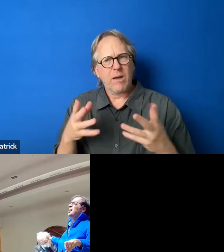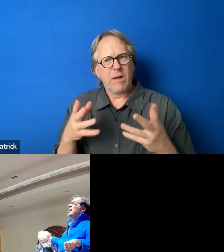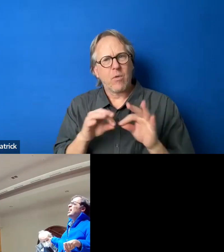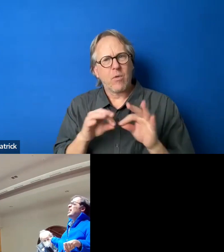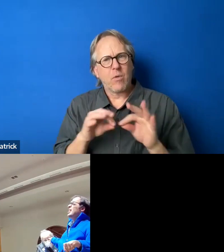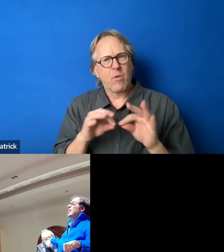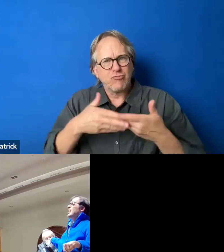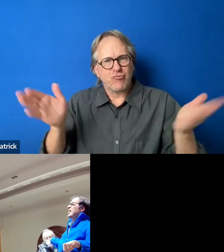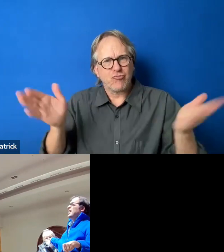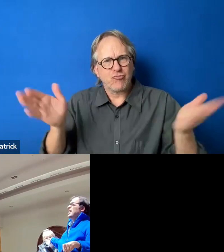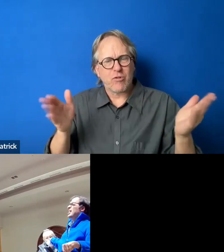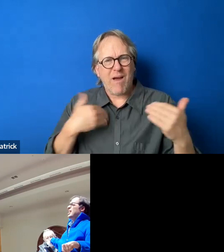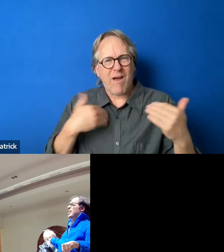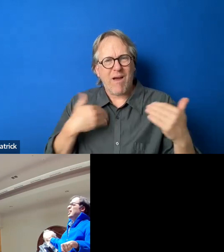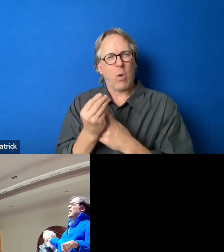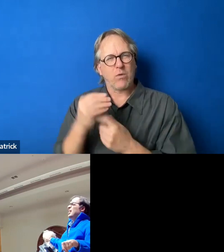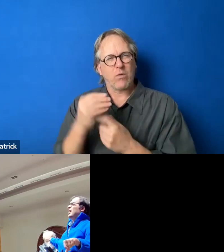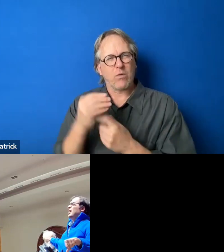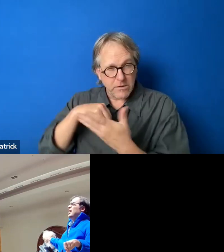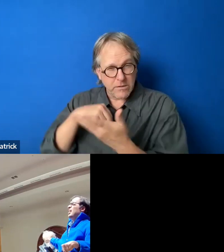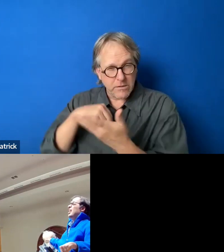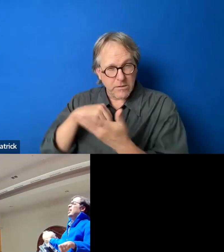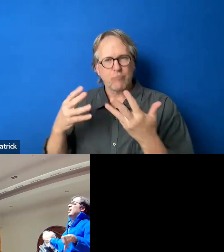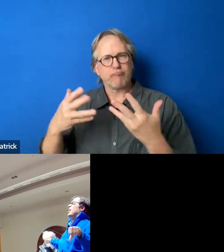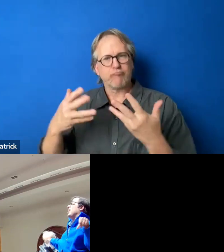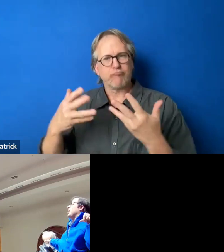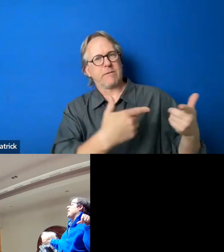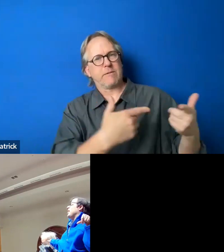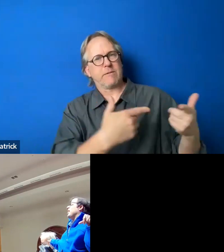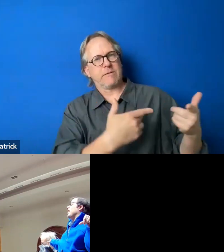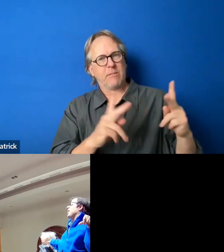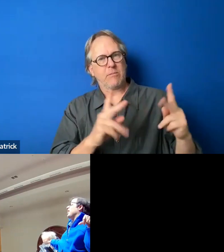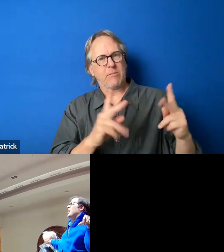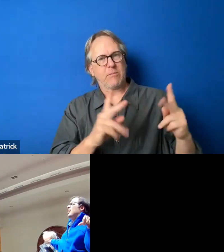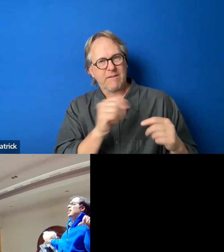congregation, but because this is who we are.